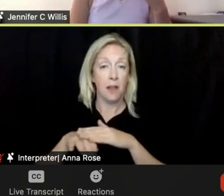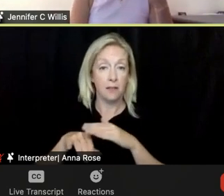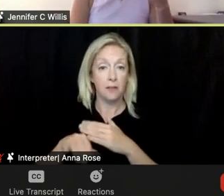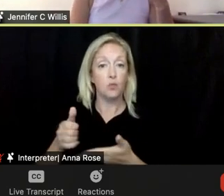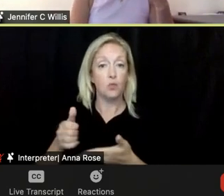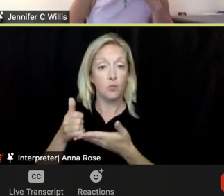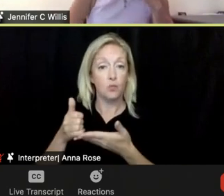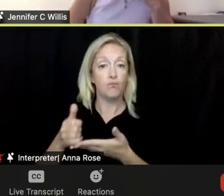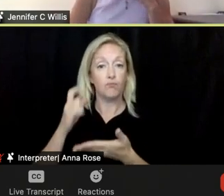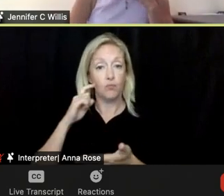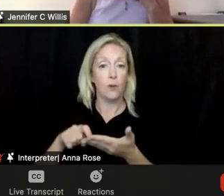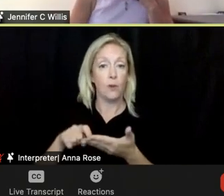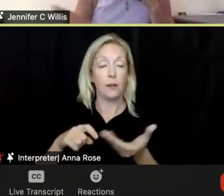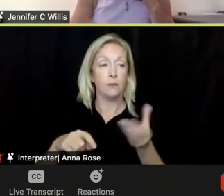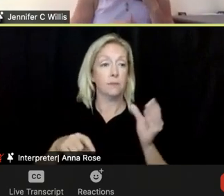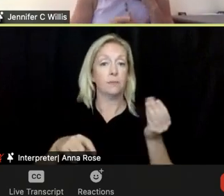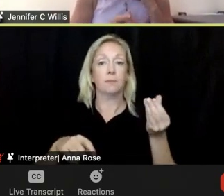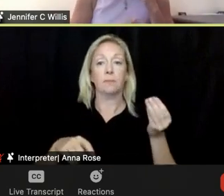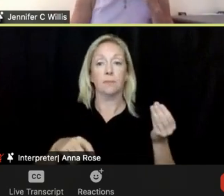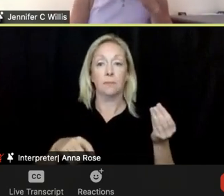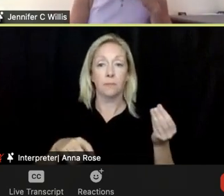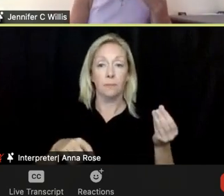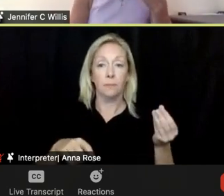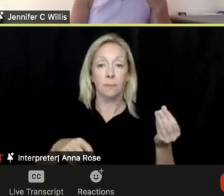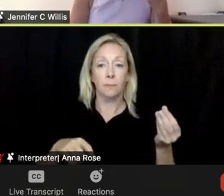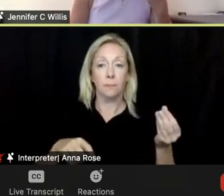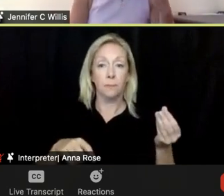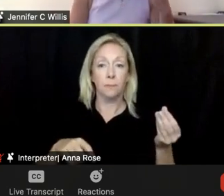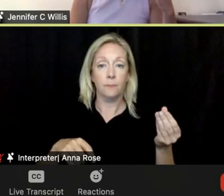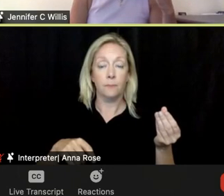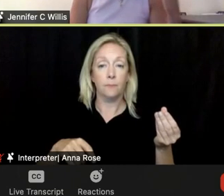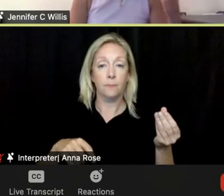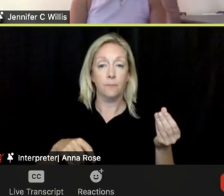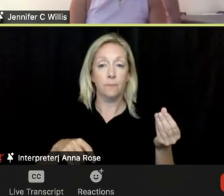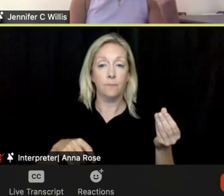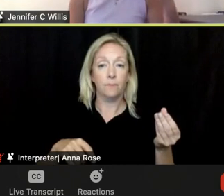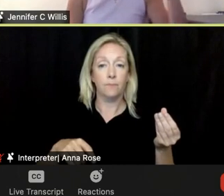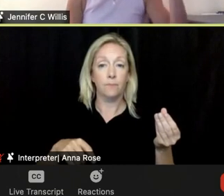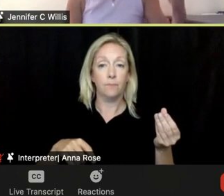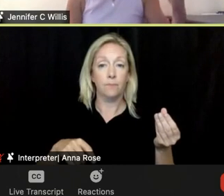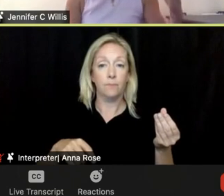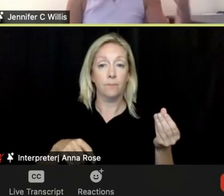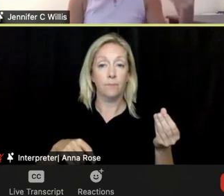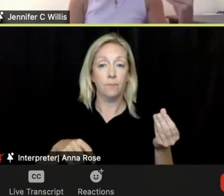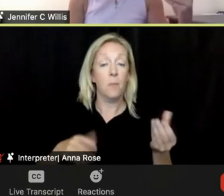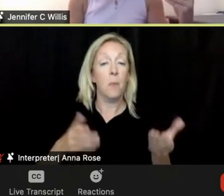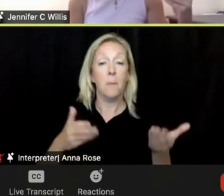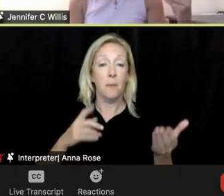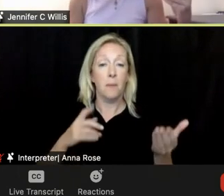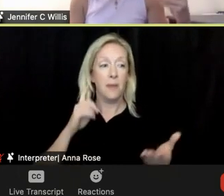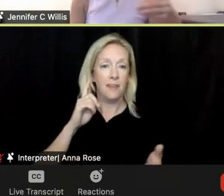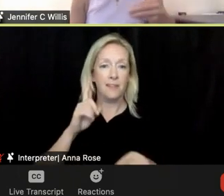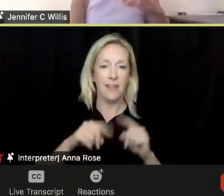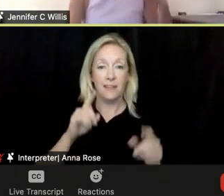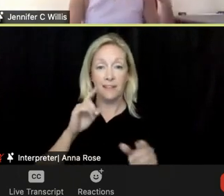recognize or to regard, but that they might not be able to use them to identify or